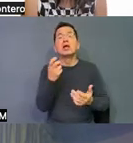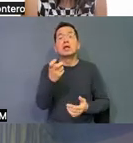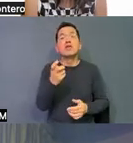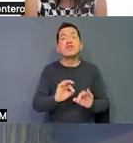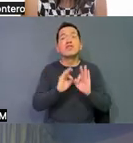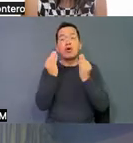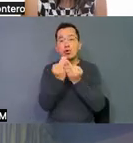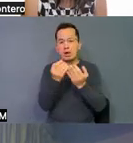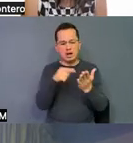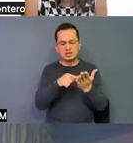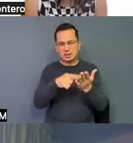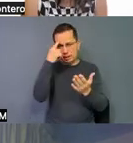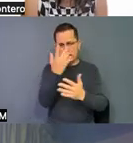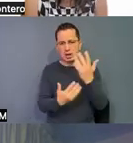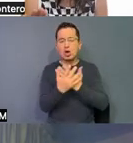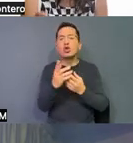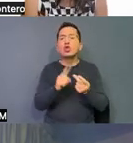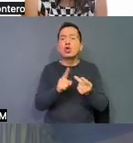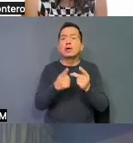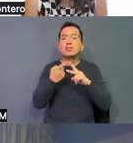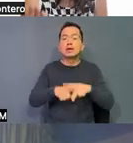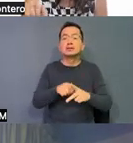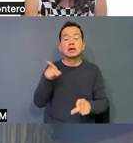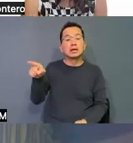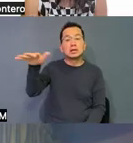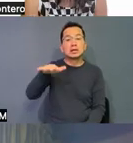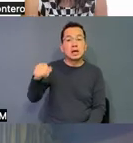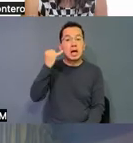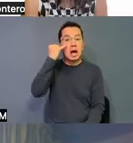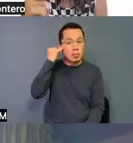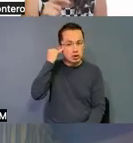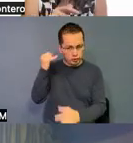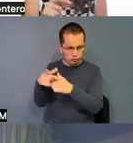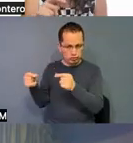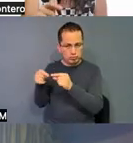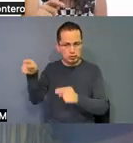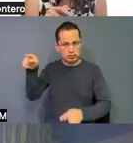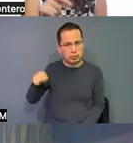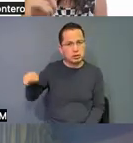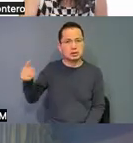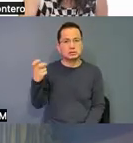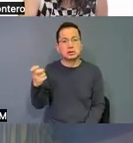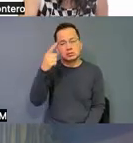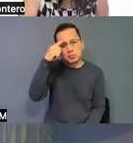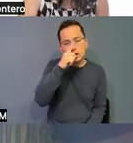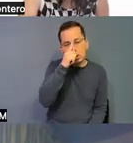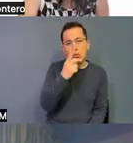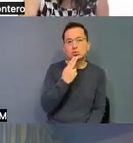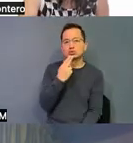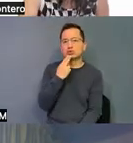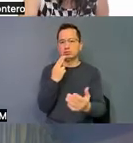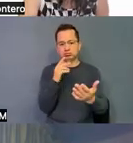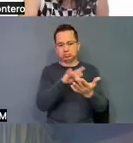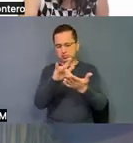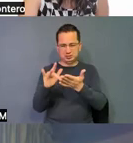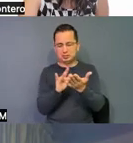with a meridian system. And just as with reflexology, when you stimulate different points that are in the feet